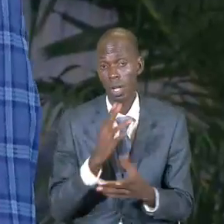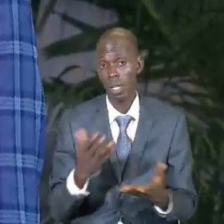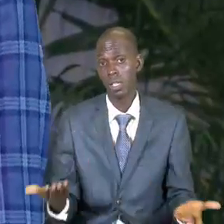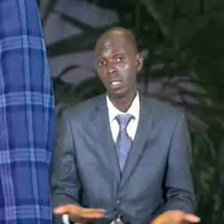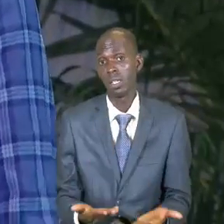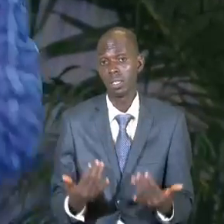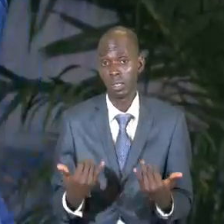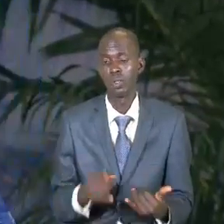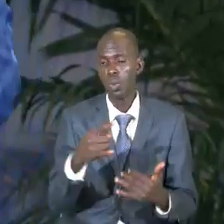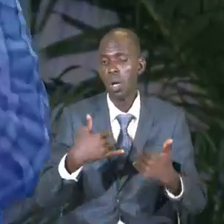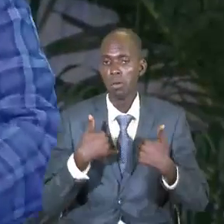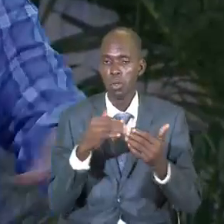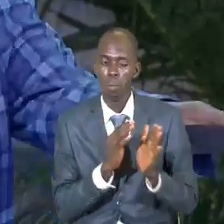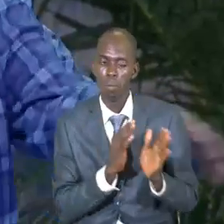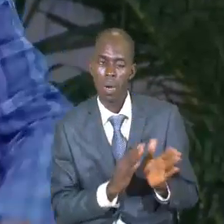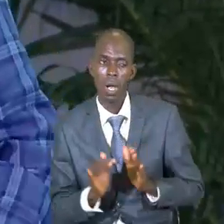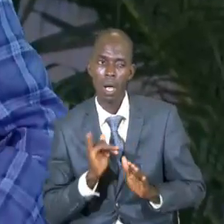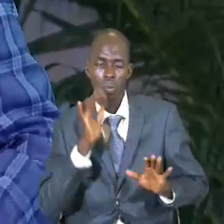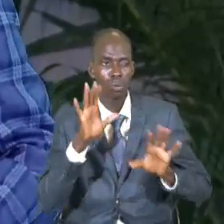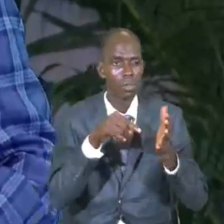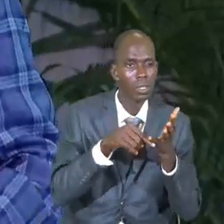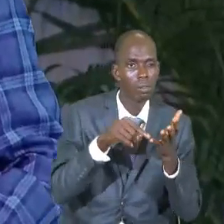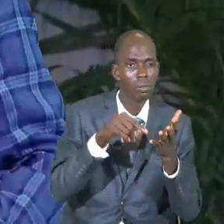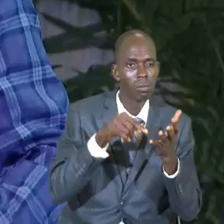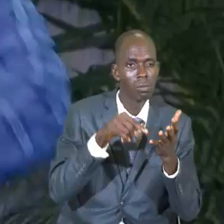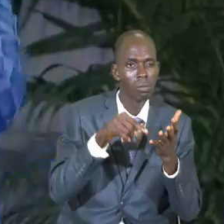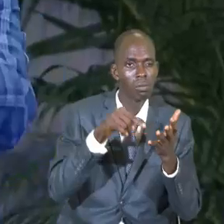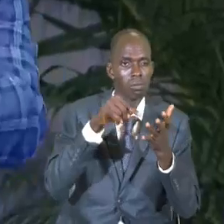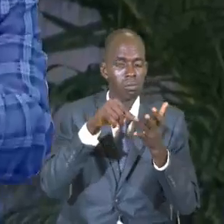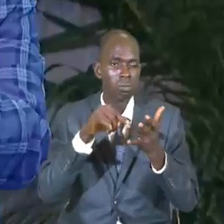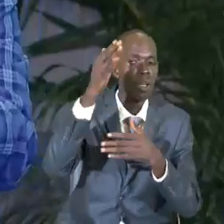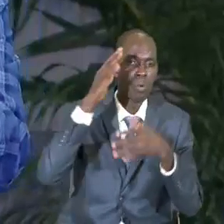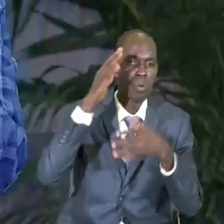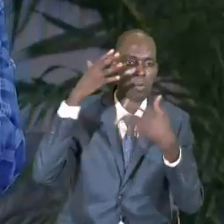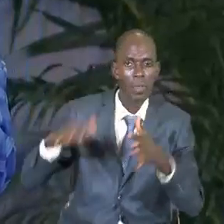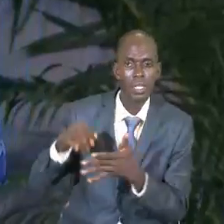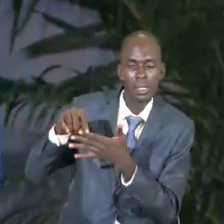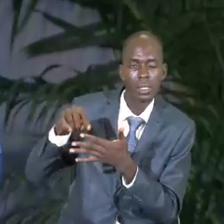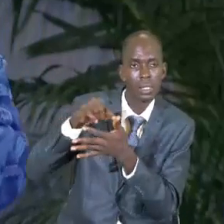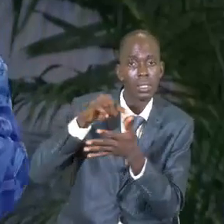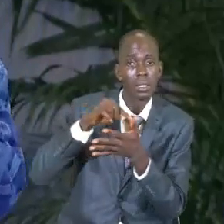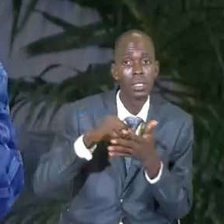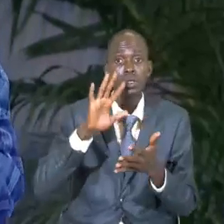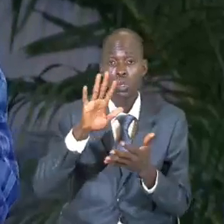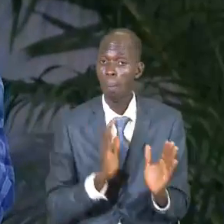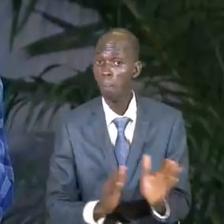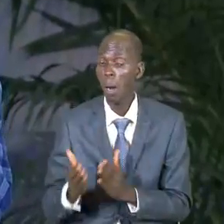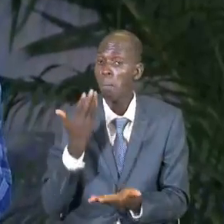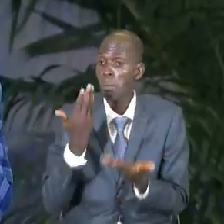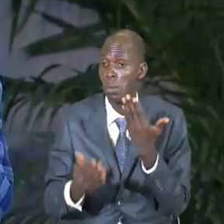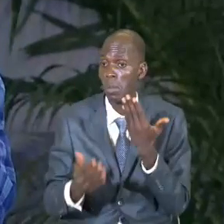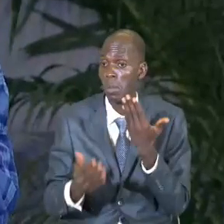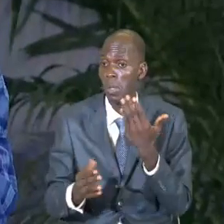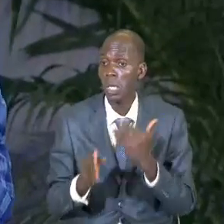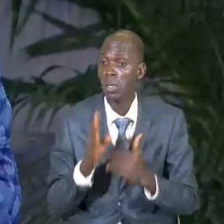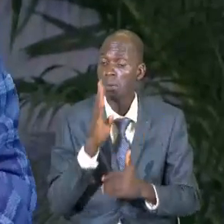I'll do this. I'll go here. I'll finish that. I'll do that. The plan may be good. God will interrupt